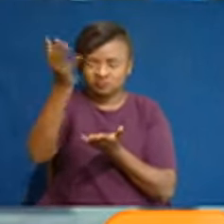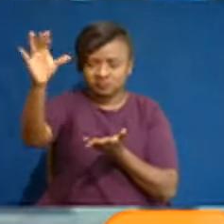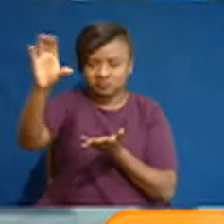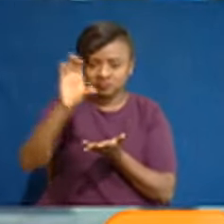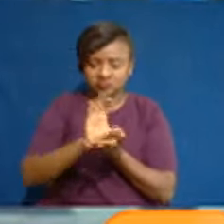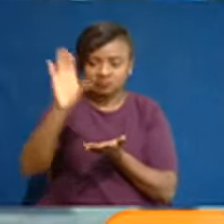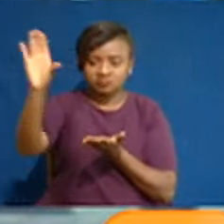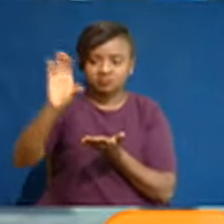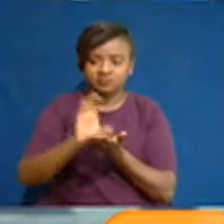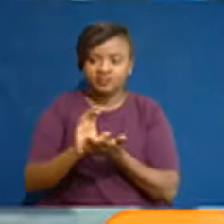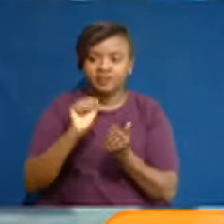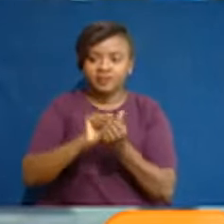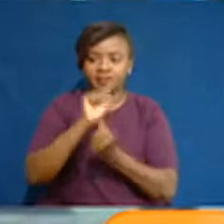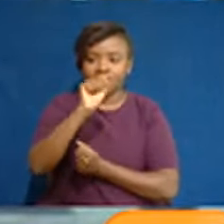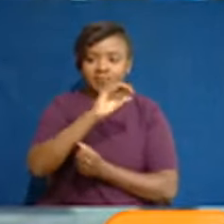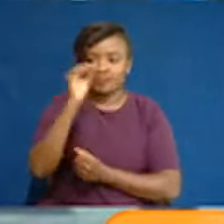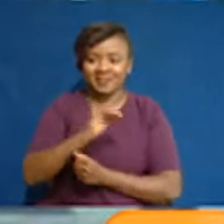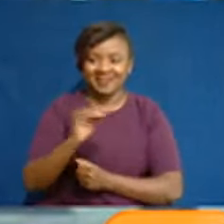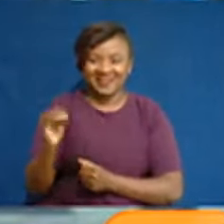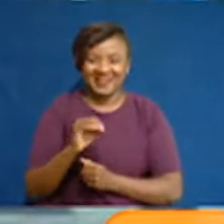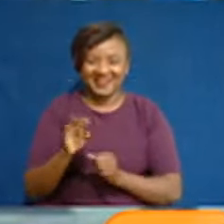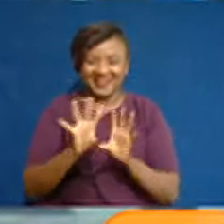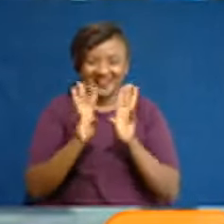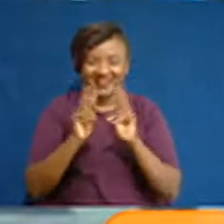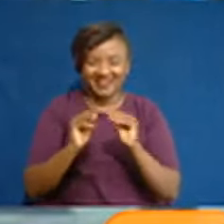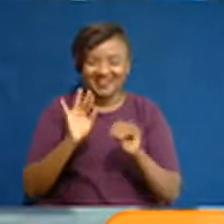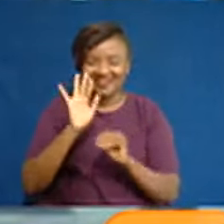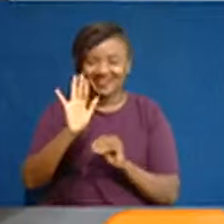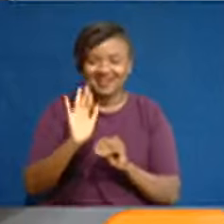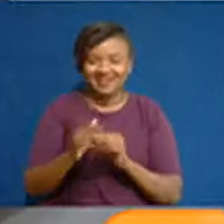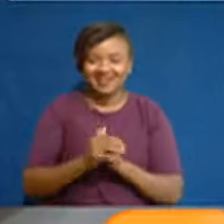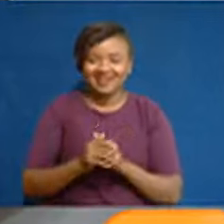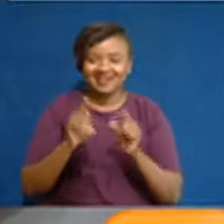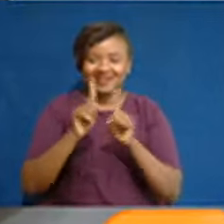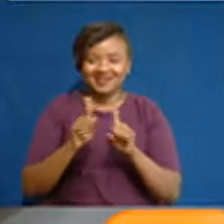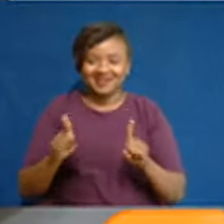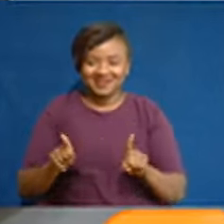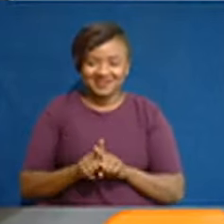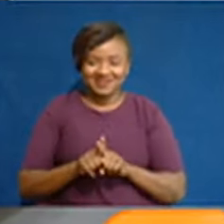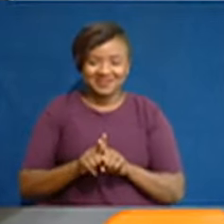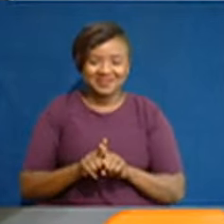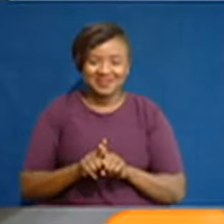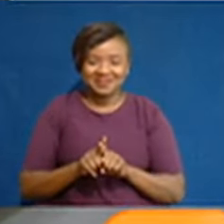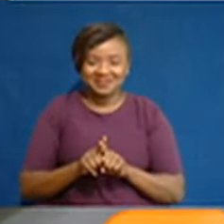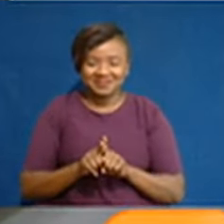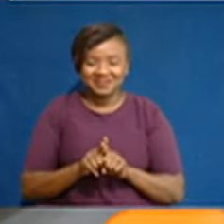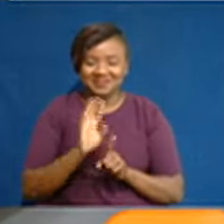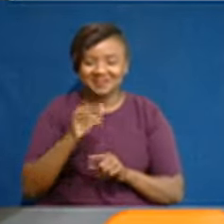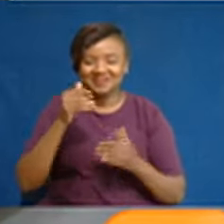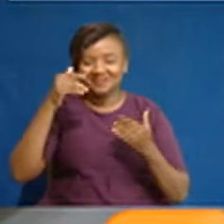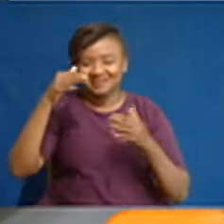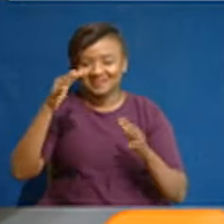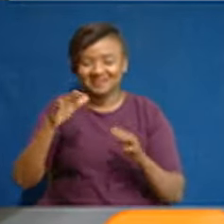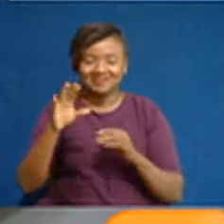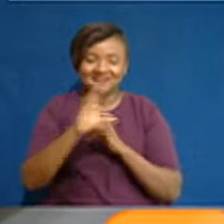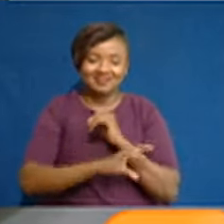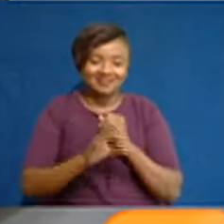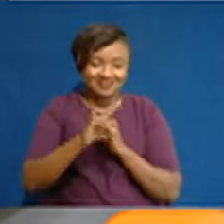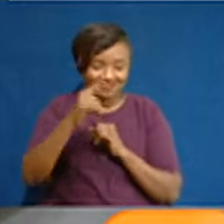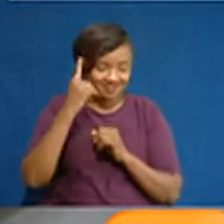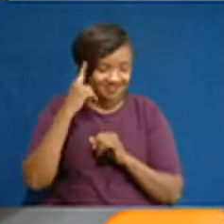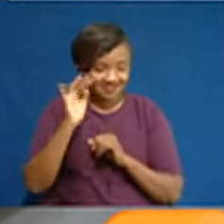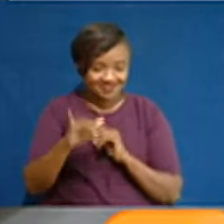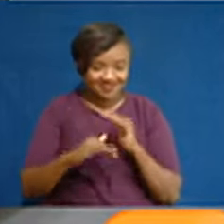than 15% of their budget. Do you think that is at the crux of the issue, the amount that comes from outside the country? I think